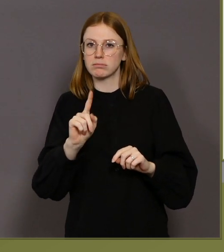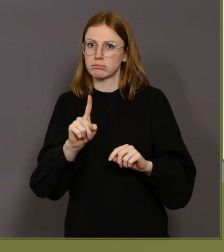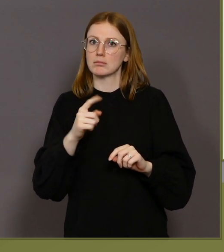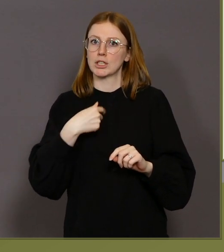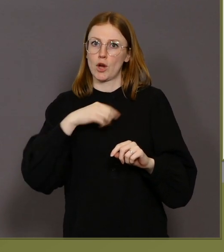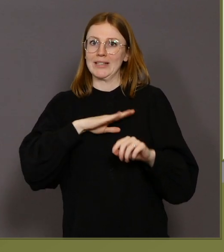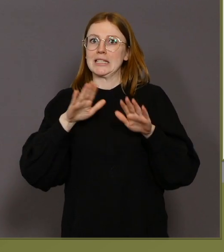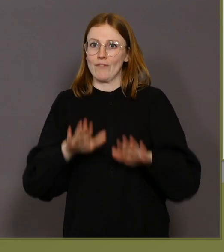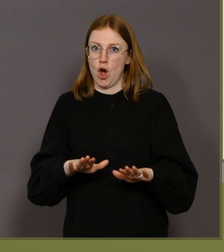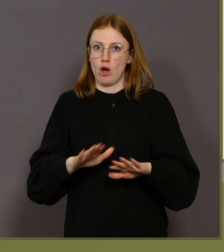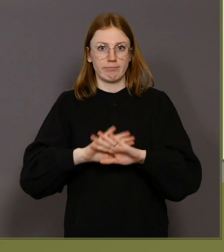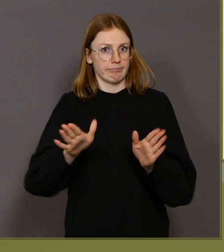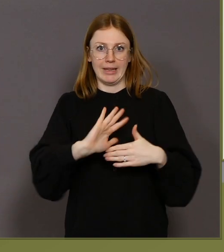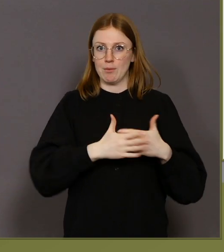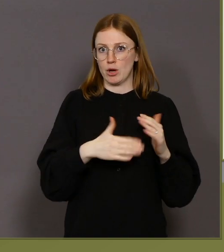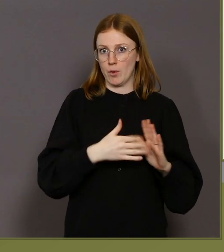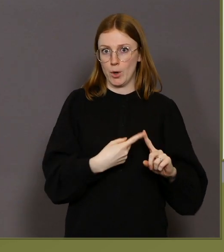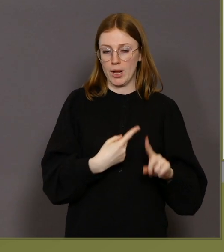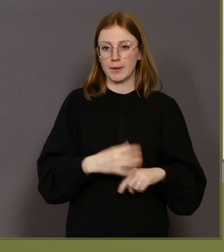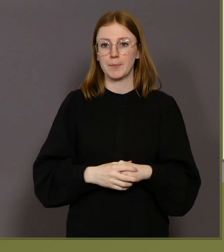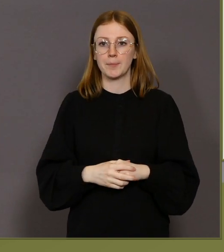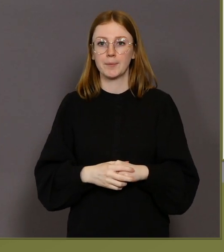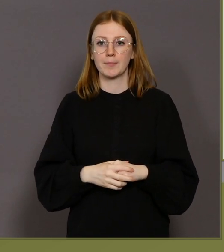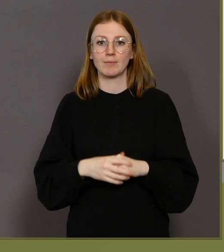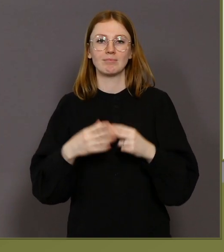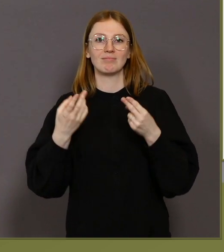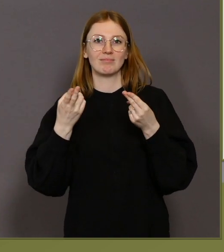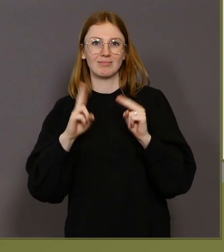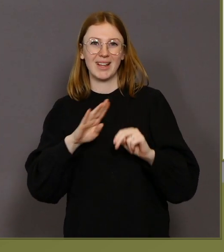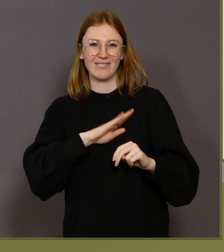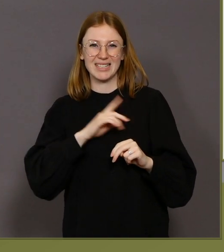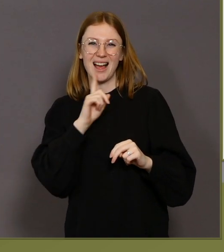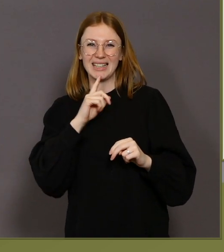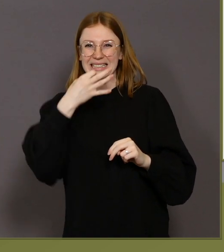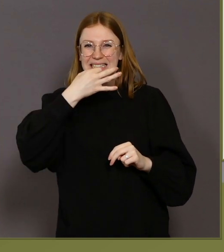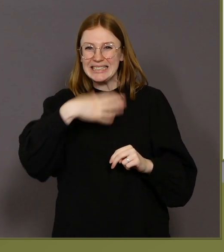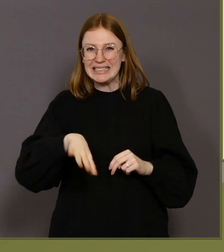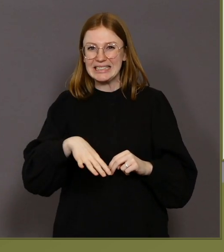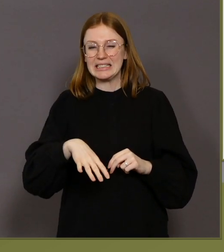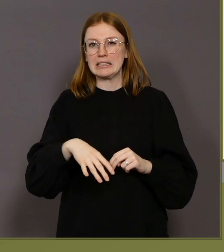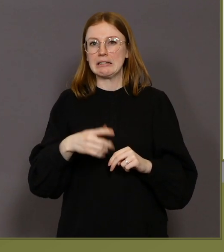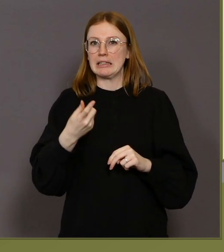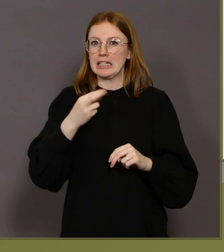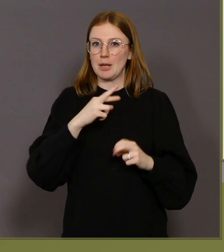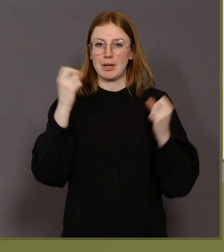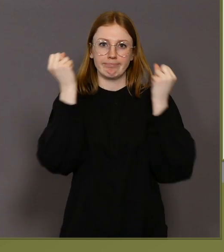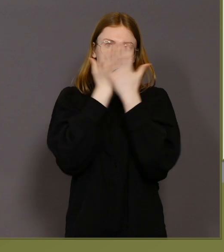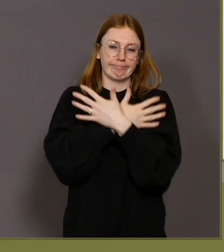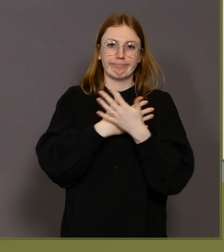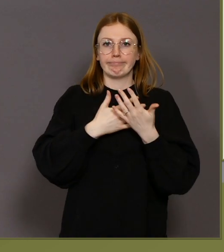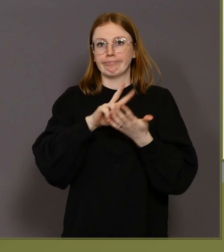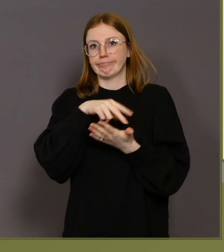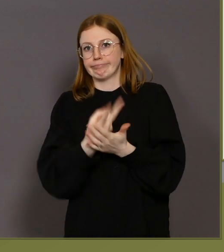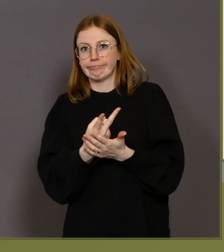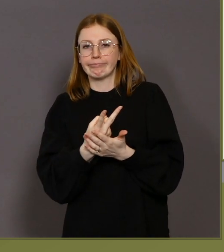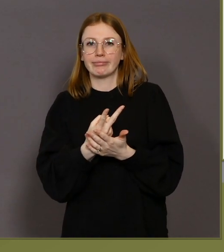And then there is always a risk of people getting seizures, those that are actually prone